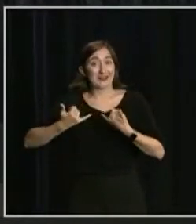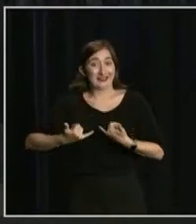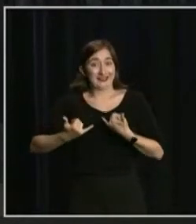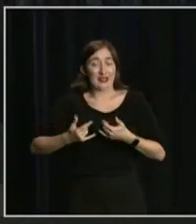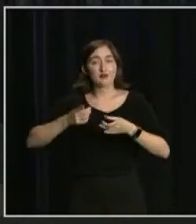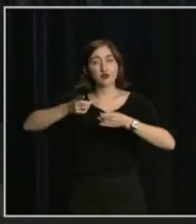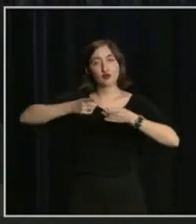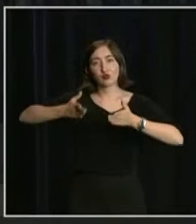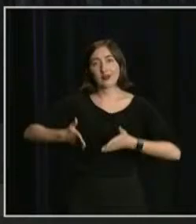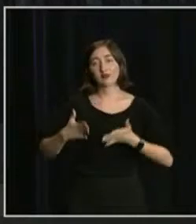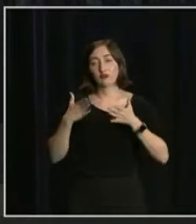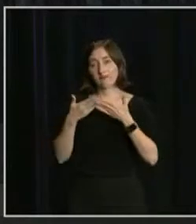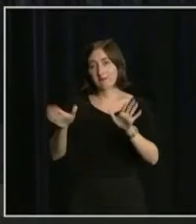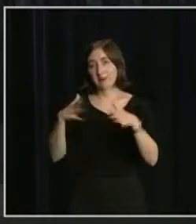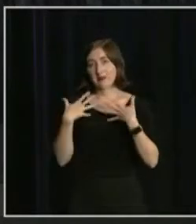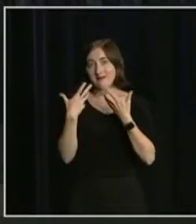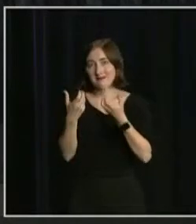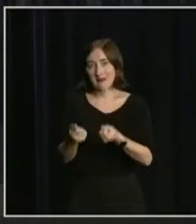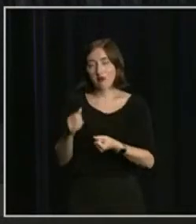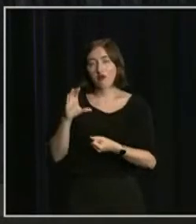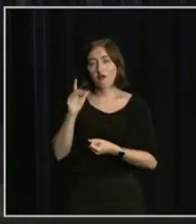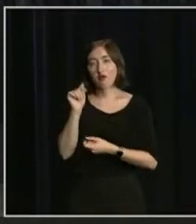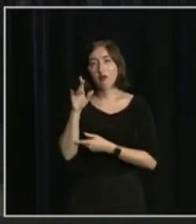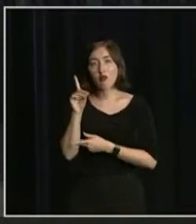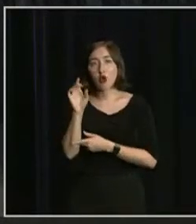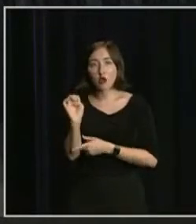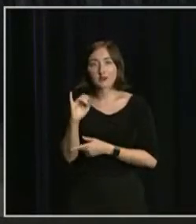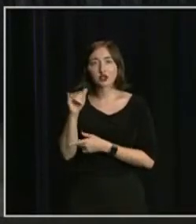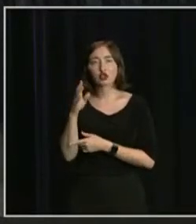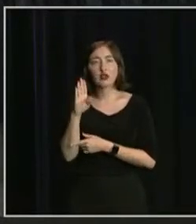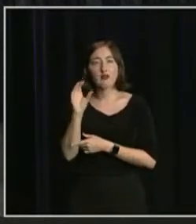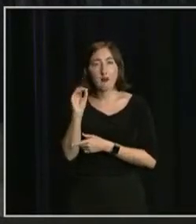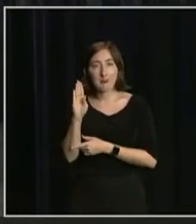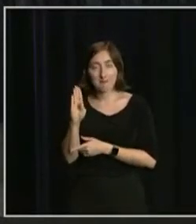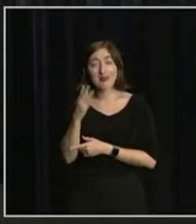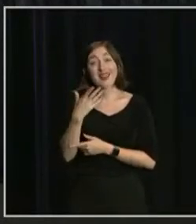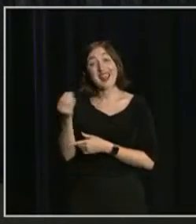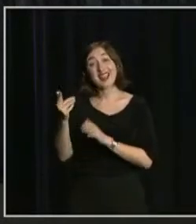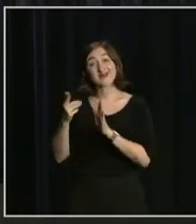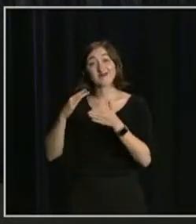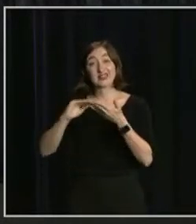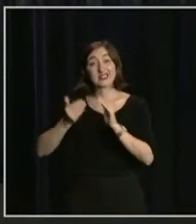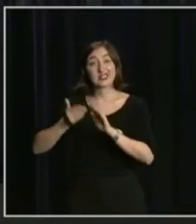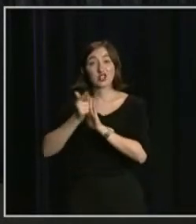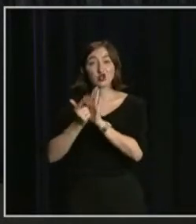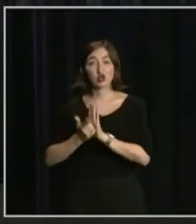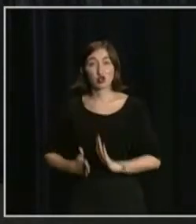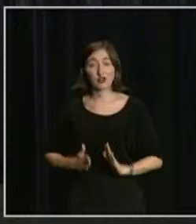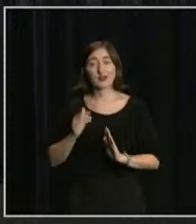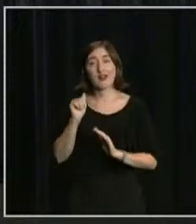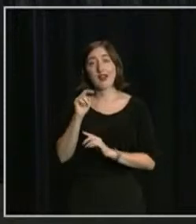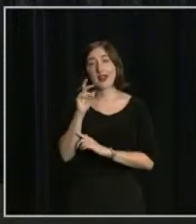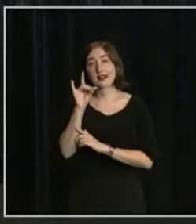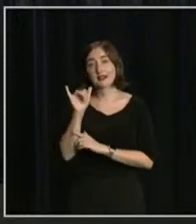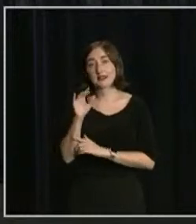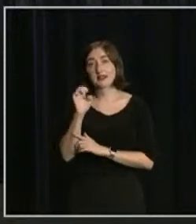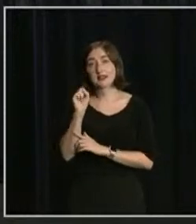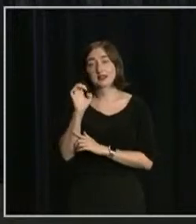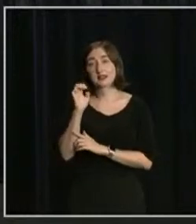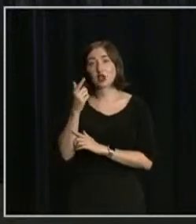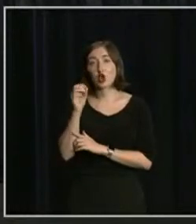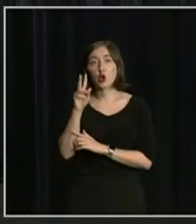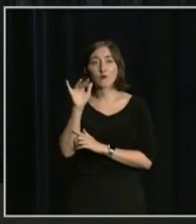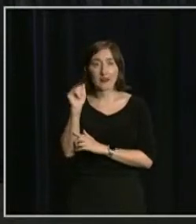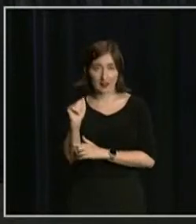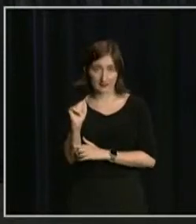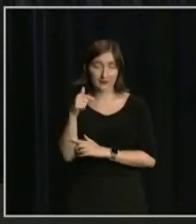along with City Attorney Andy Segovia, and this is our COVID-19 update for the San Antonio community. First of all, let's take a look at our progress